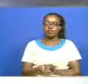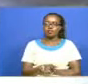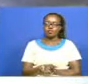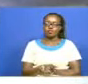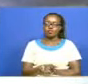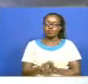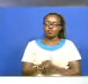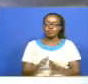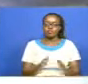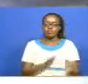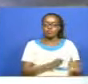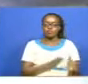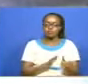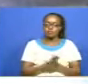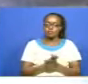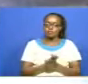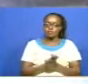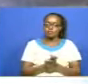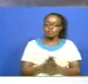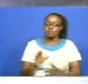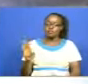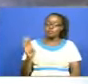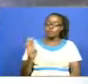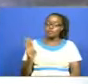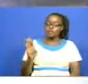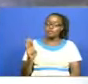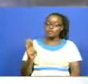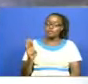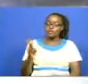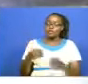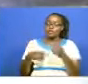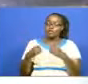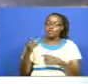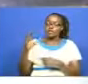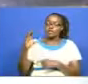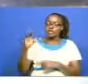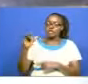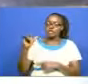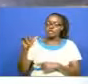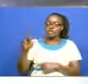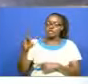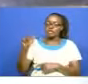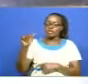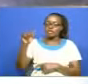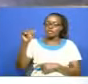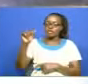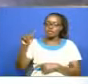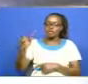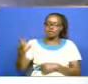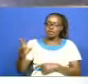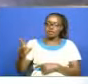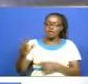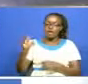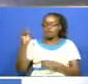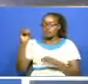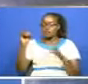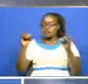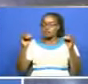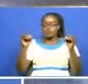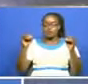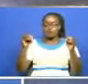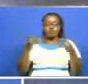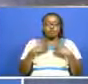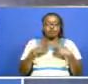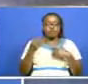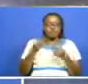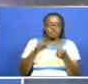Now, Bournemouth beat Crystal Palace 11-10 in an amazing Carabao Cup shootout after a goalless draw to set up a third round